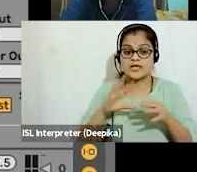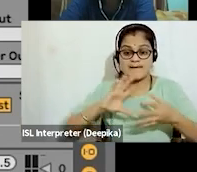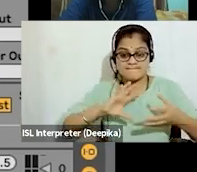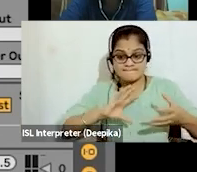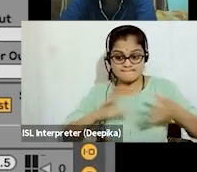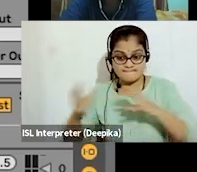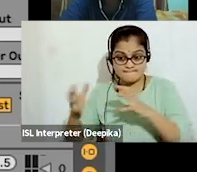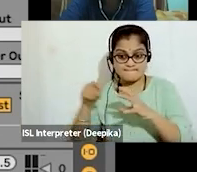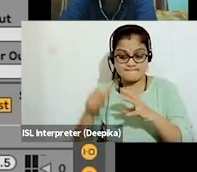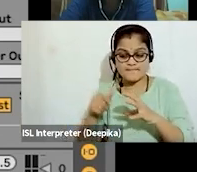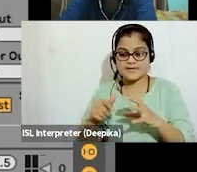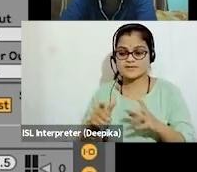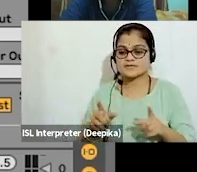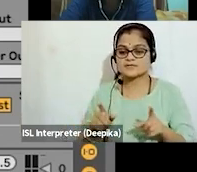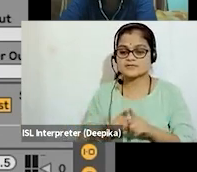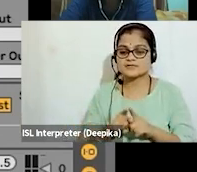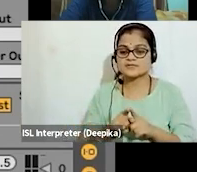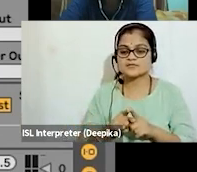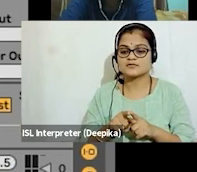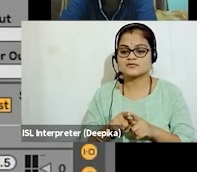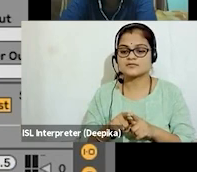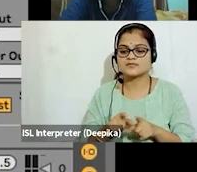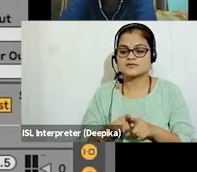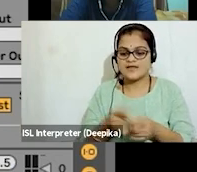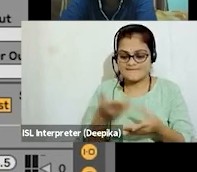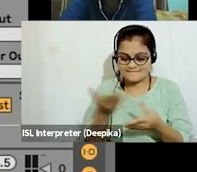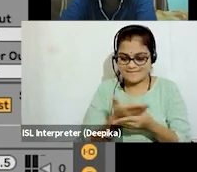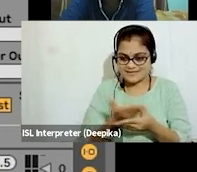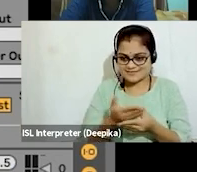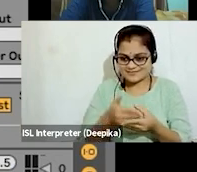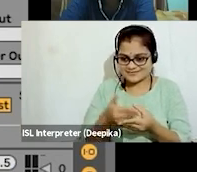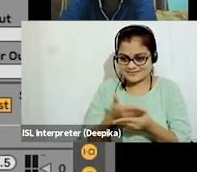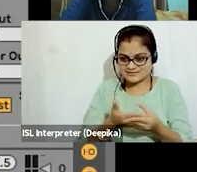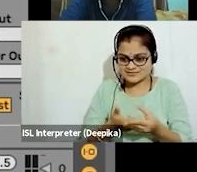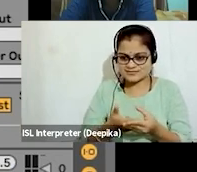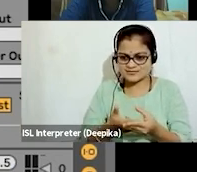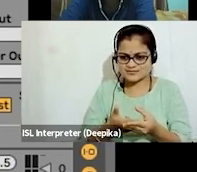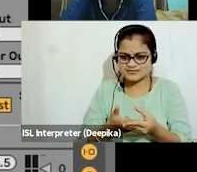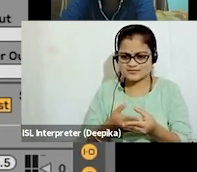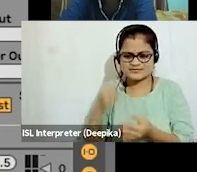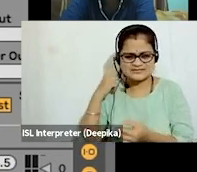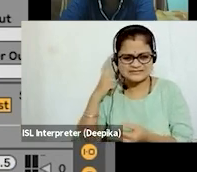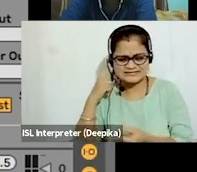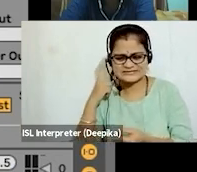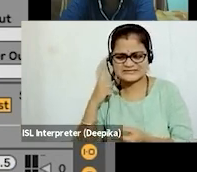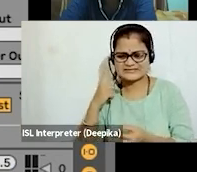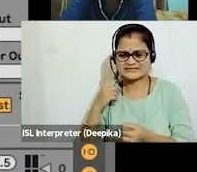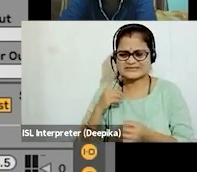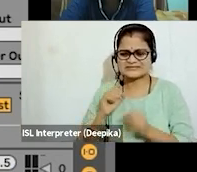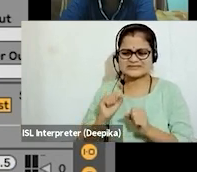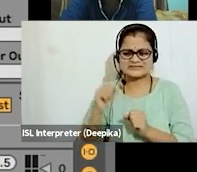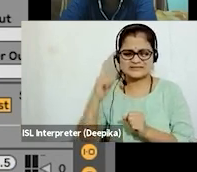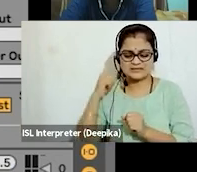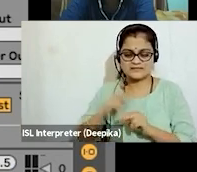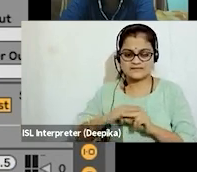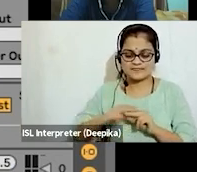is it's filing the key, right? So you have that really painful frequency that's there